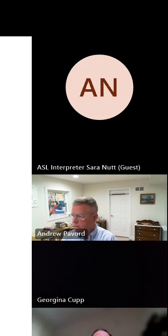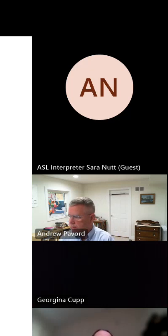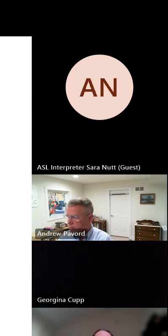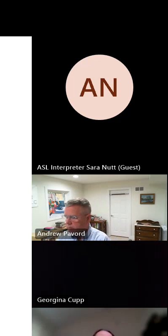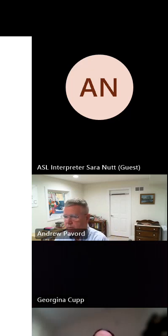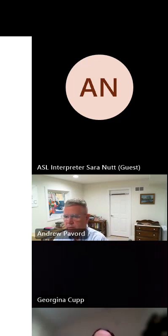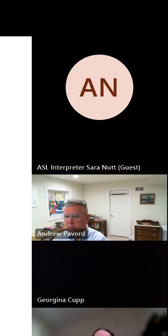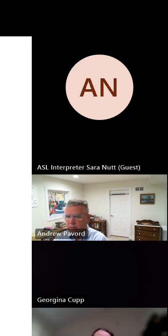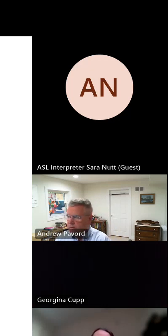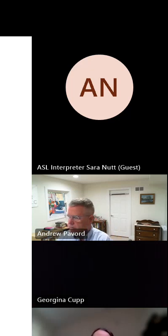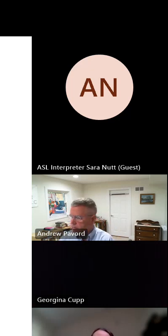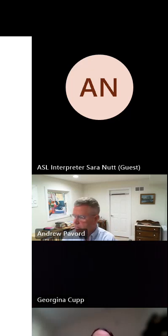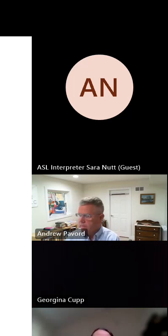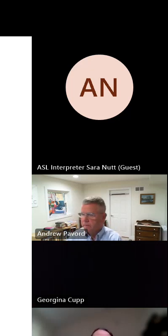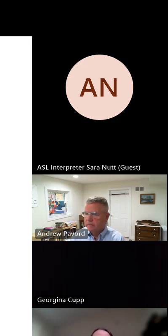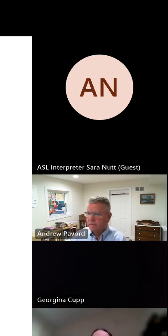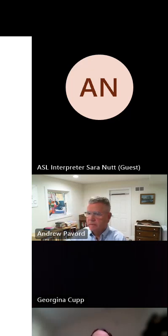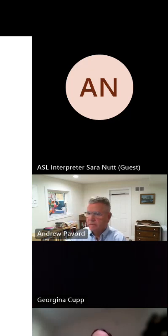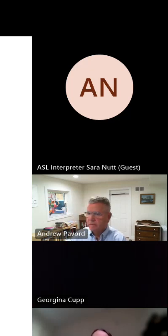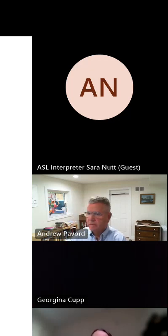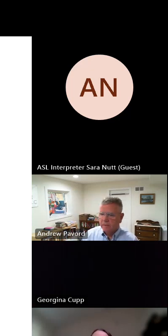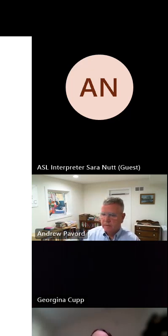But that is the main,